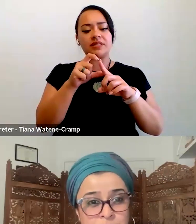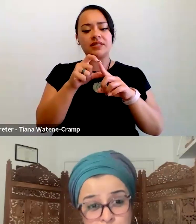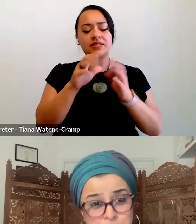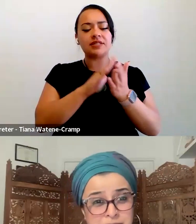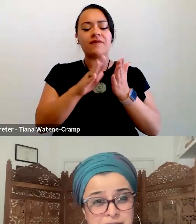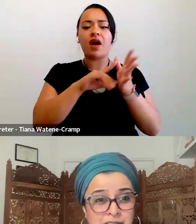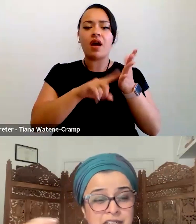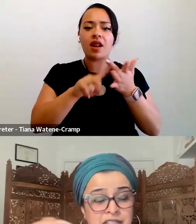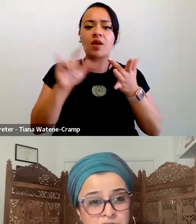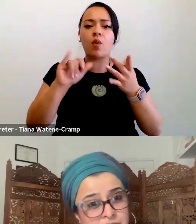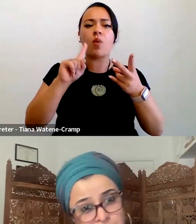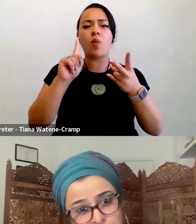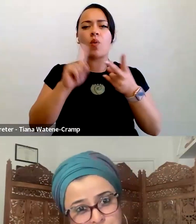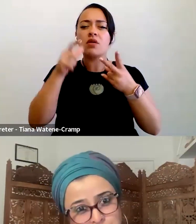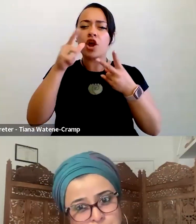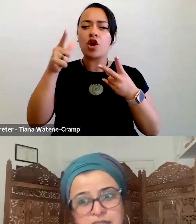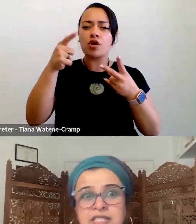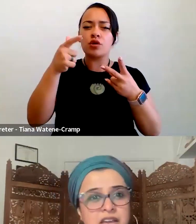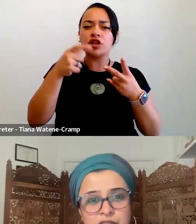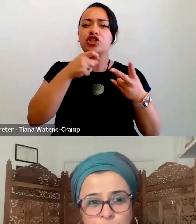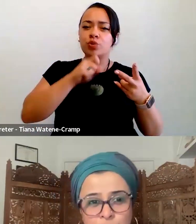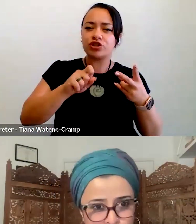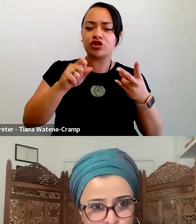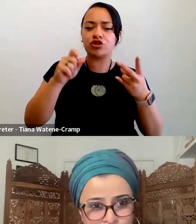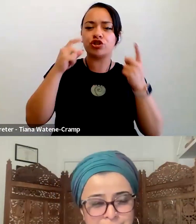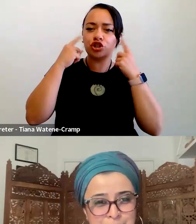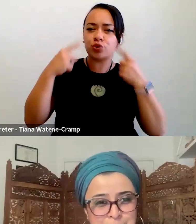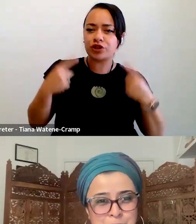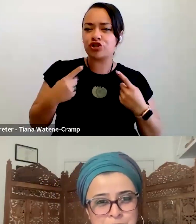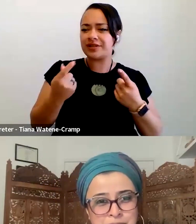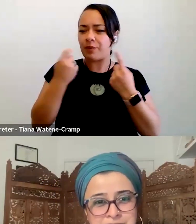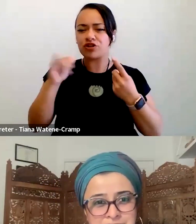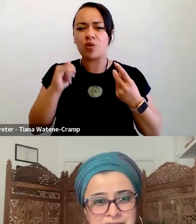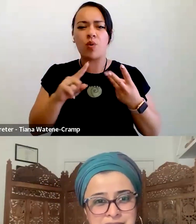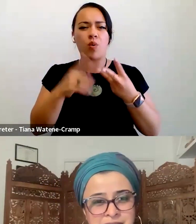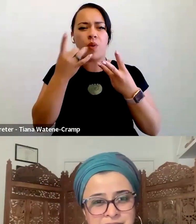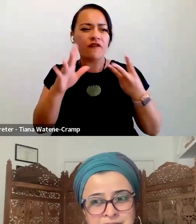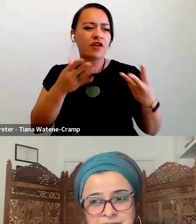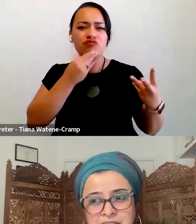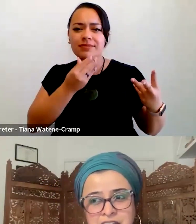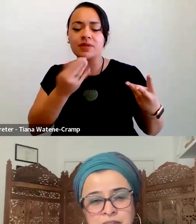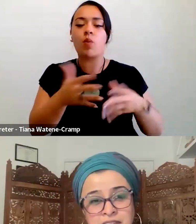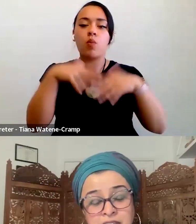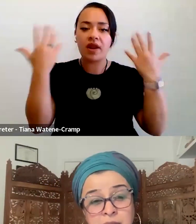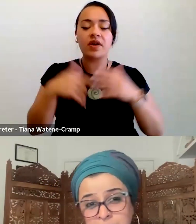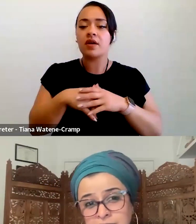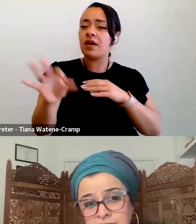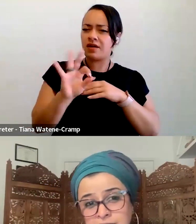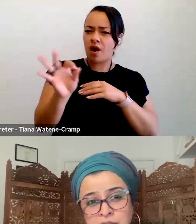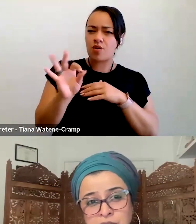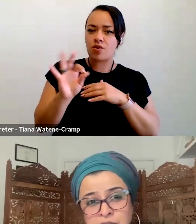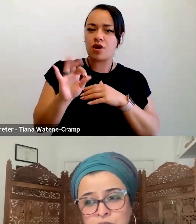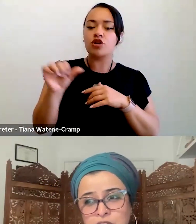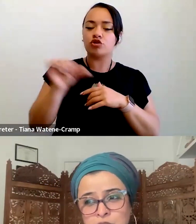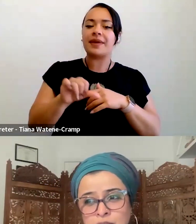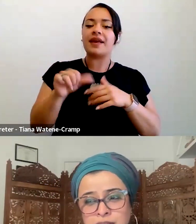or for Christmas. It should be like diversity is not just a Christmas, it's for everything. It's about being consistent in that lens and embedding it